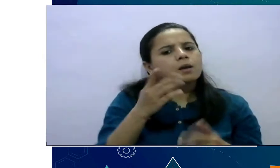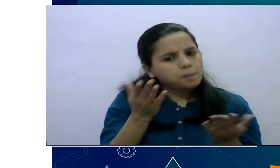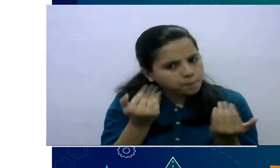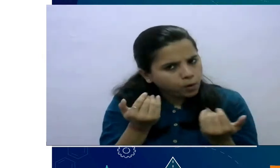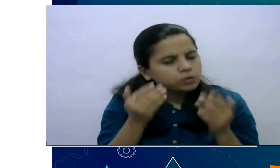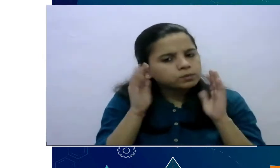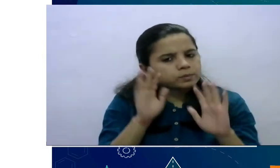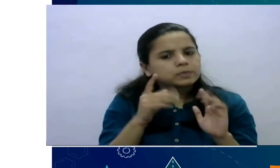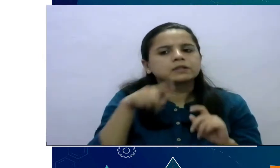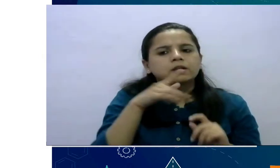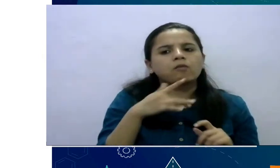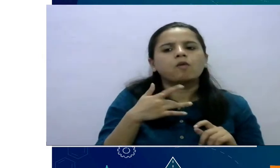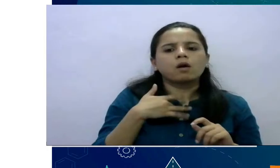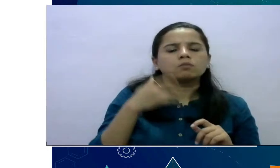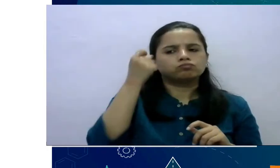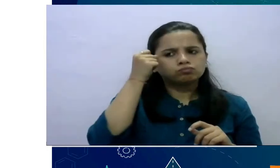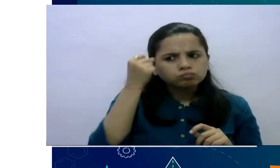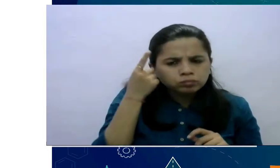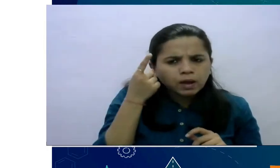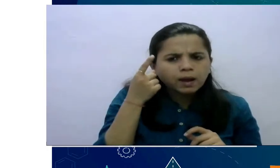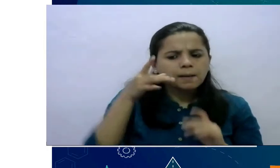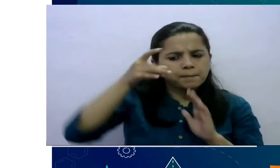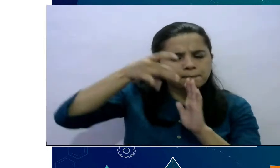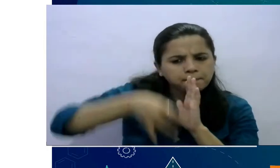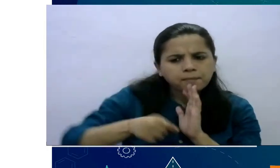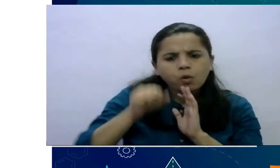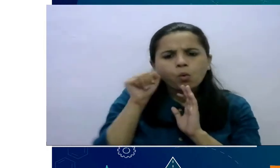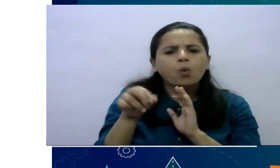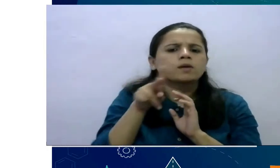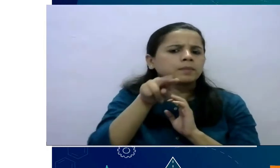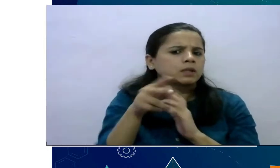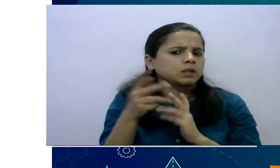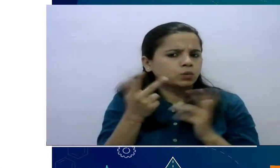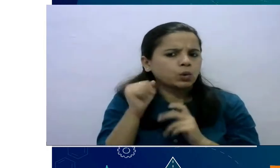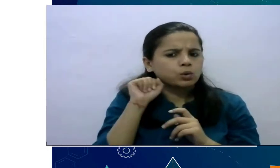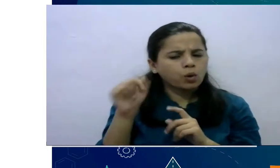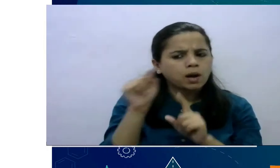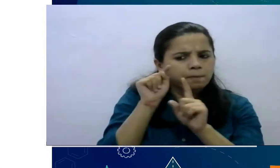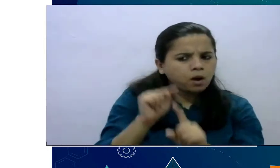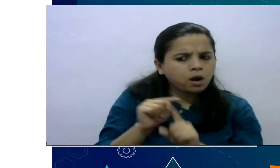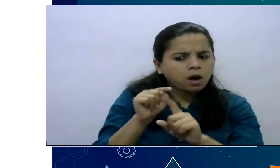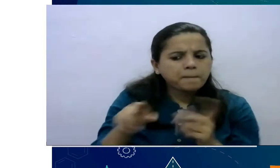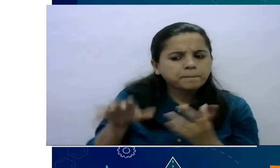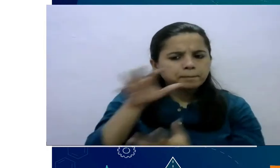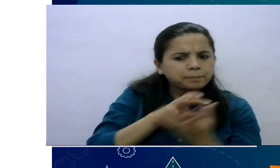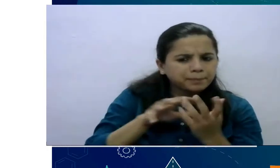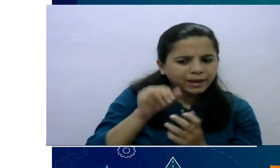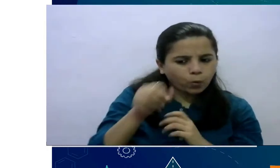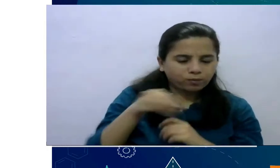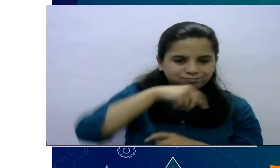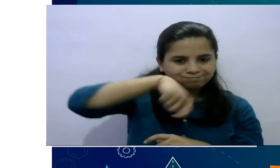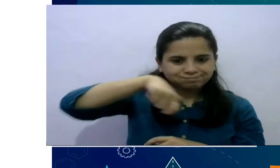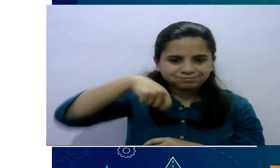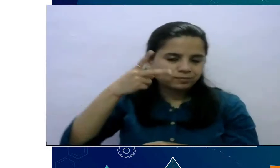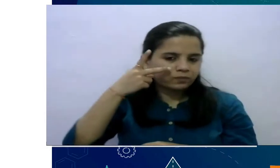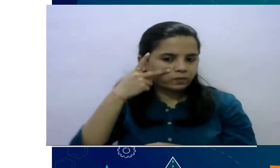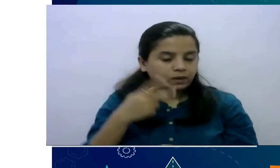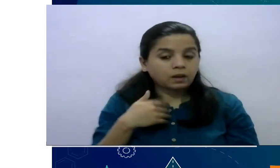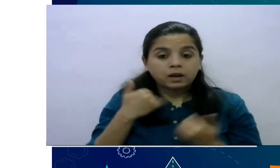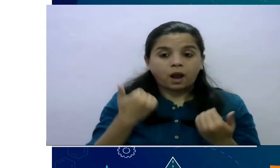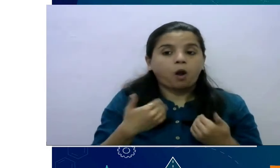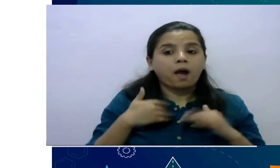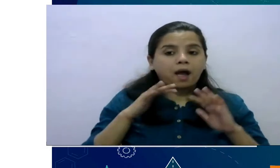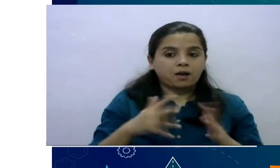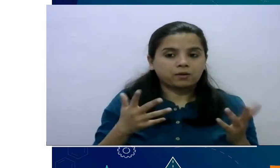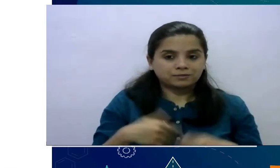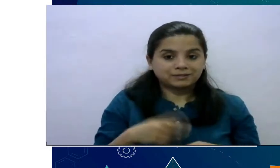able to interpret and understand the different properties of these mixtures. Now, what do I have?